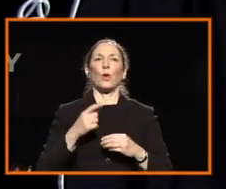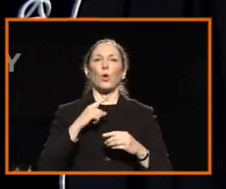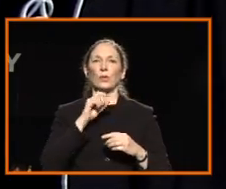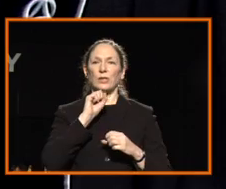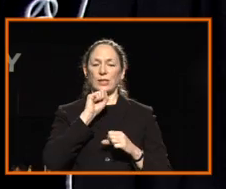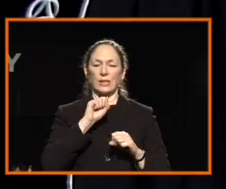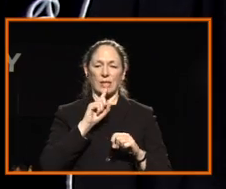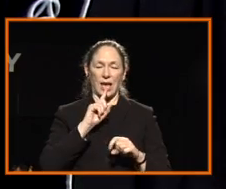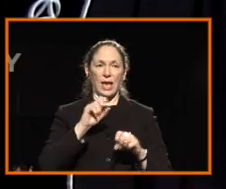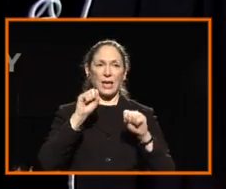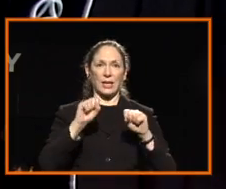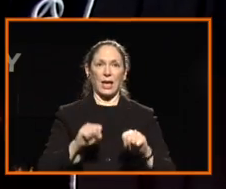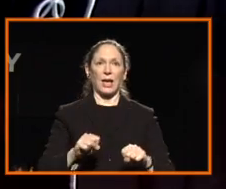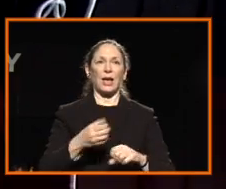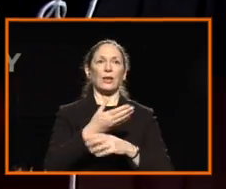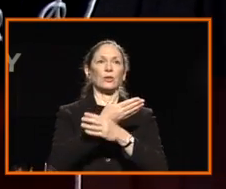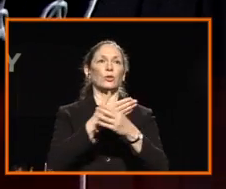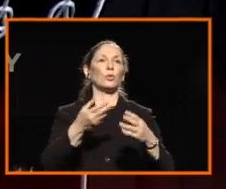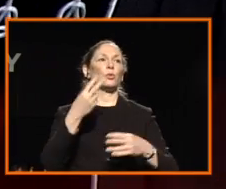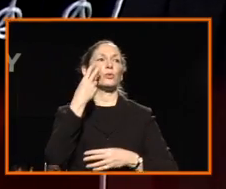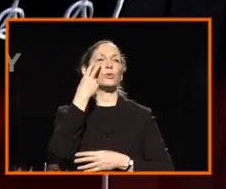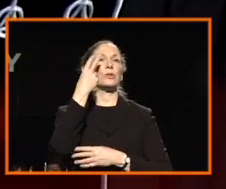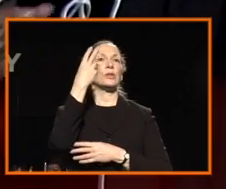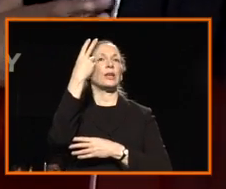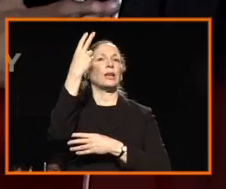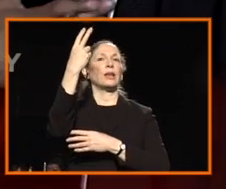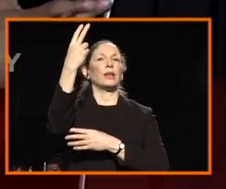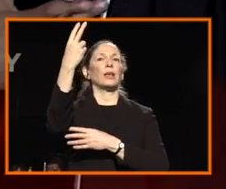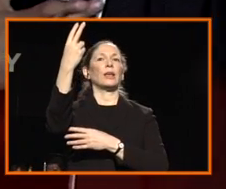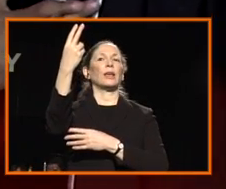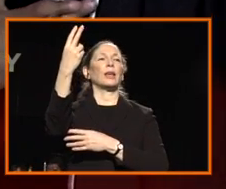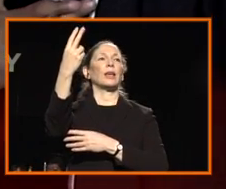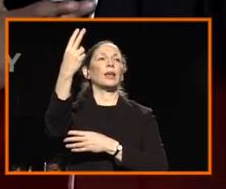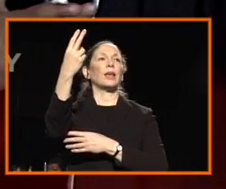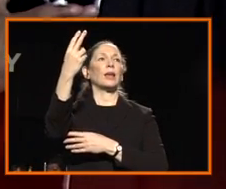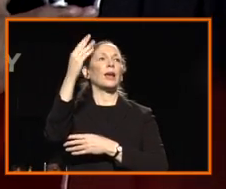Oh, say can you see